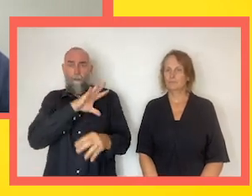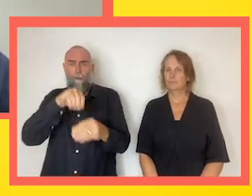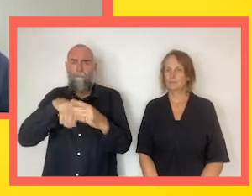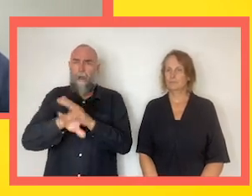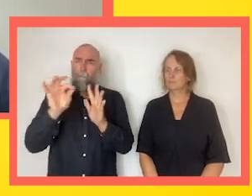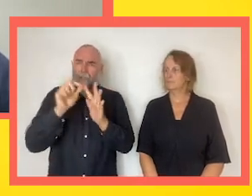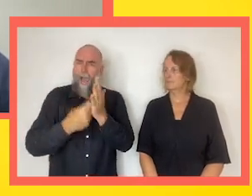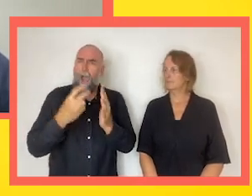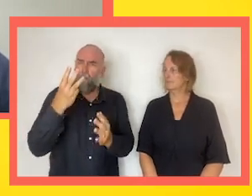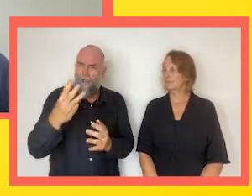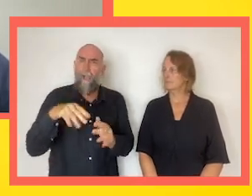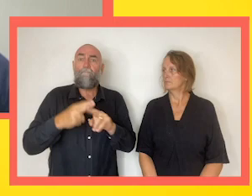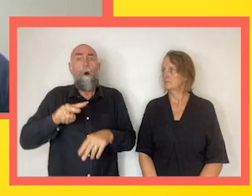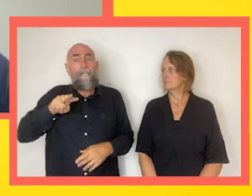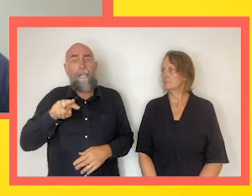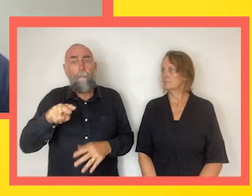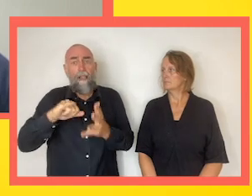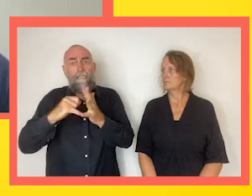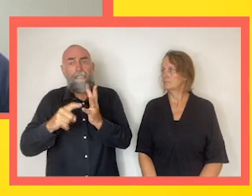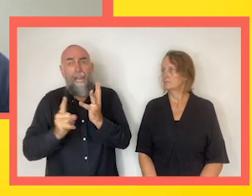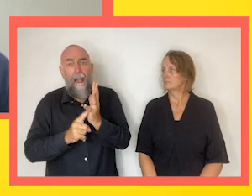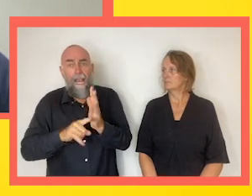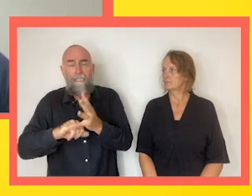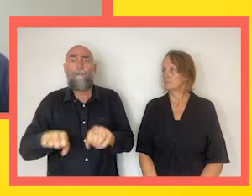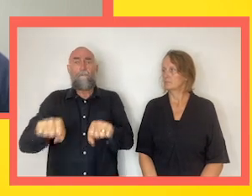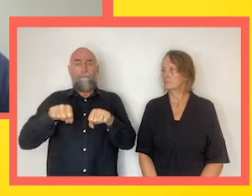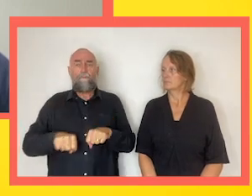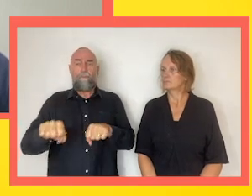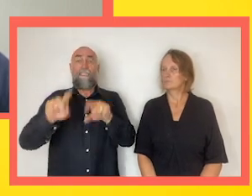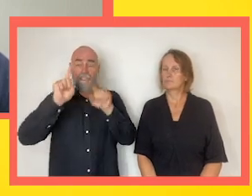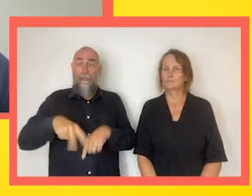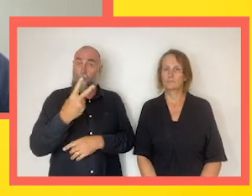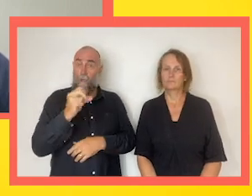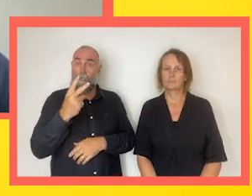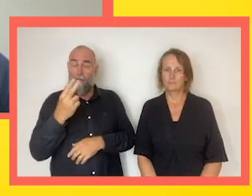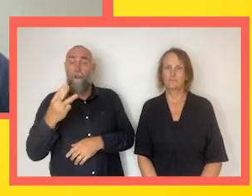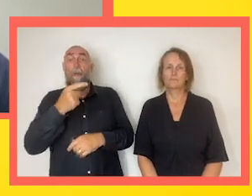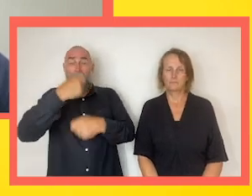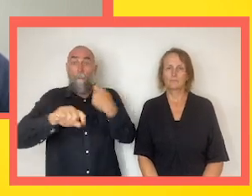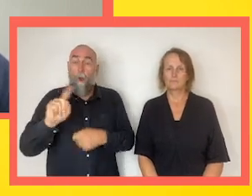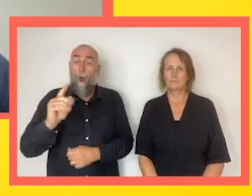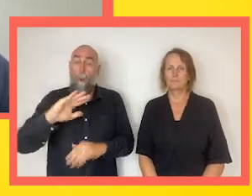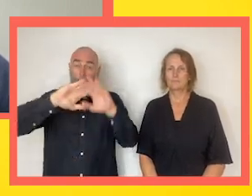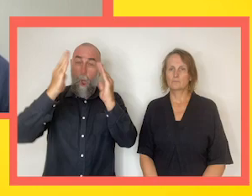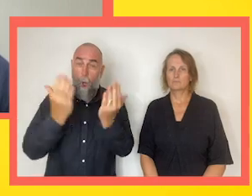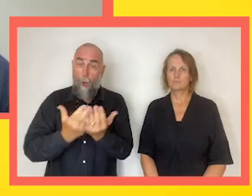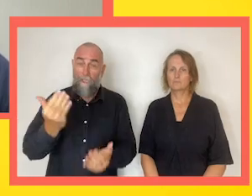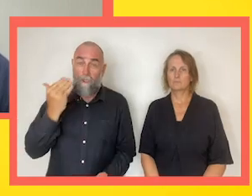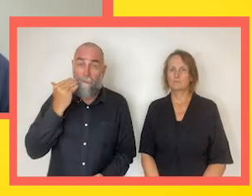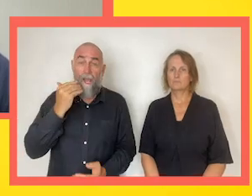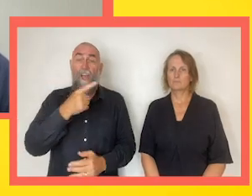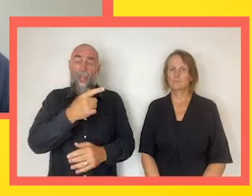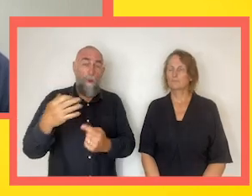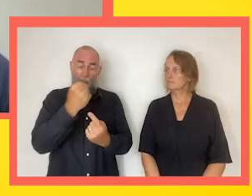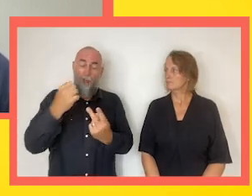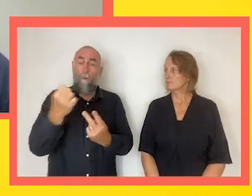PR3 mixed double sculls at the beginning of 23, and they have become world champions and broke the world best